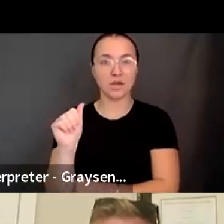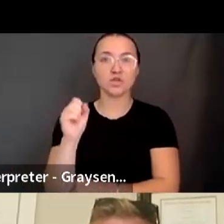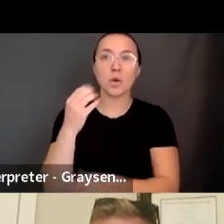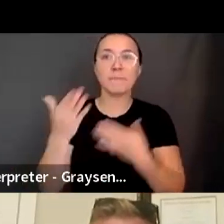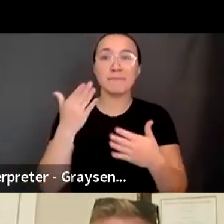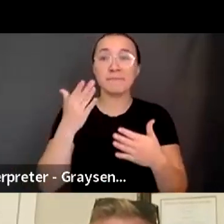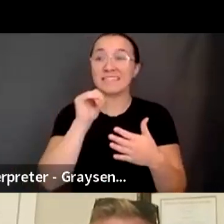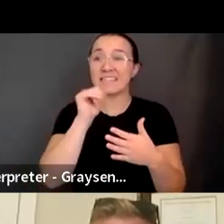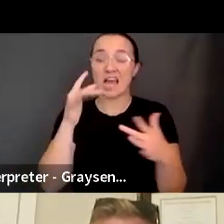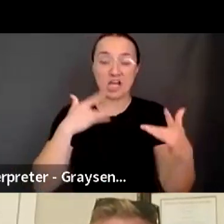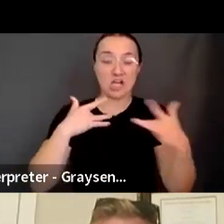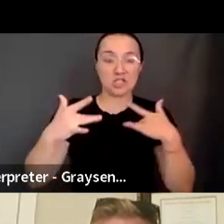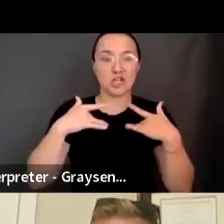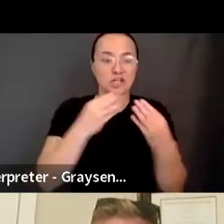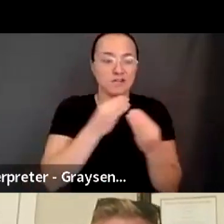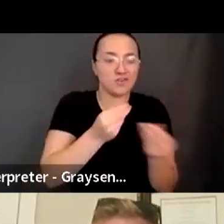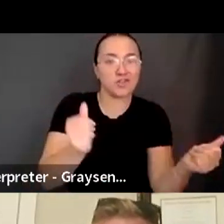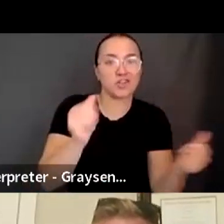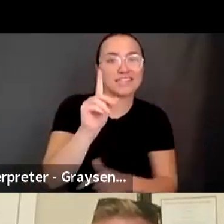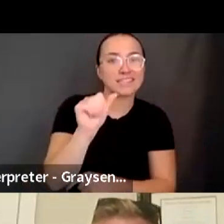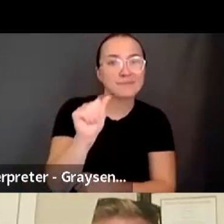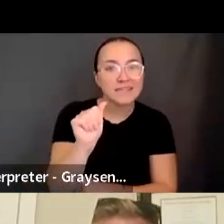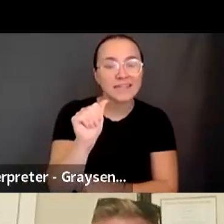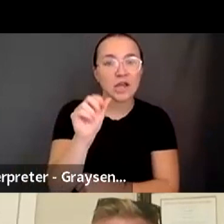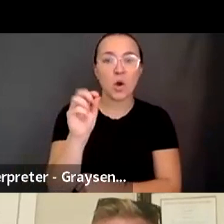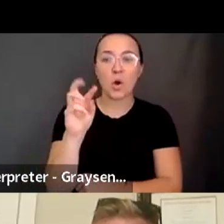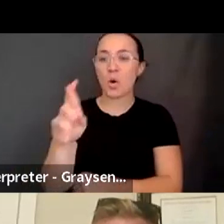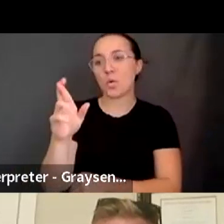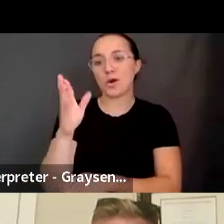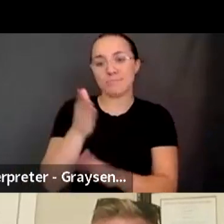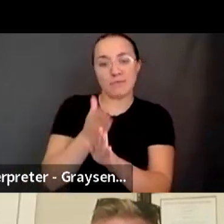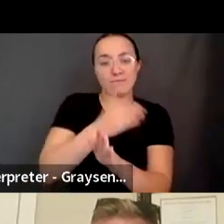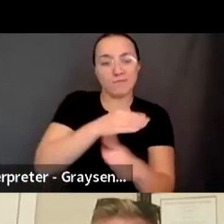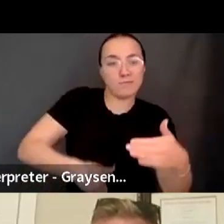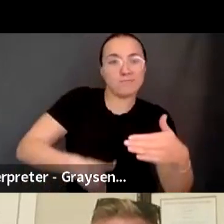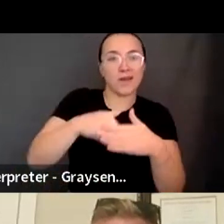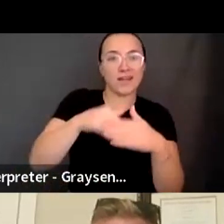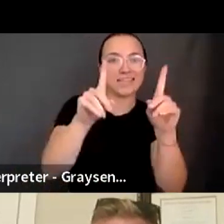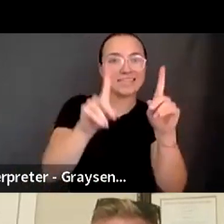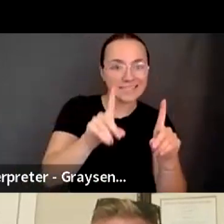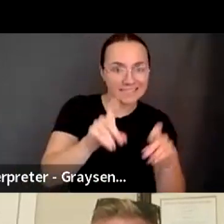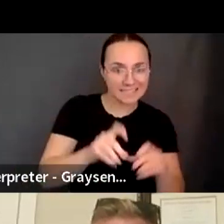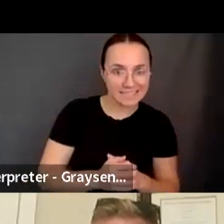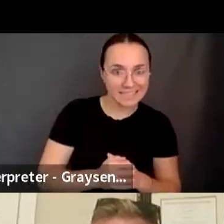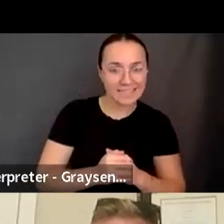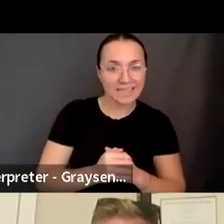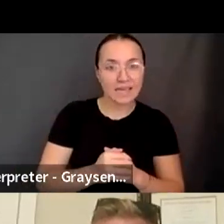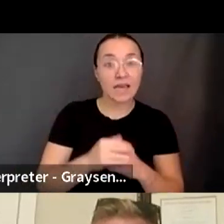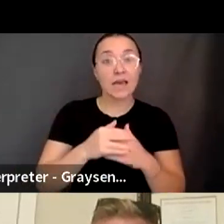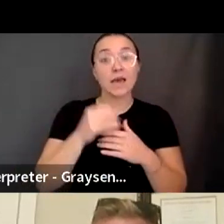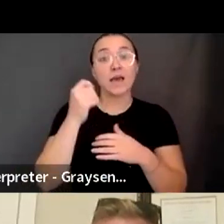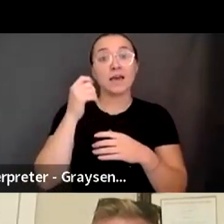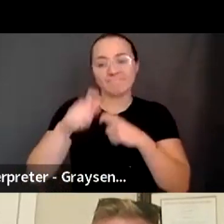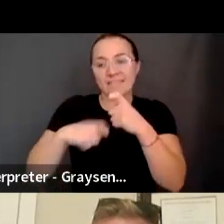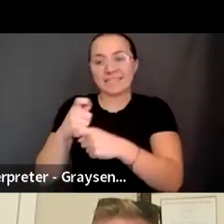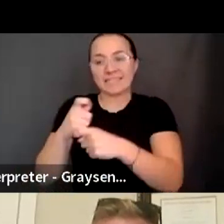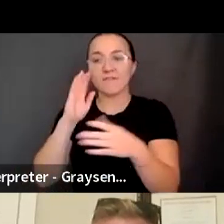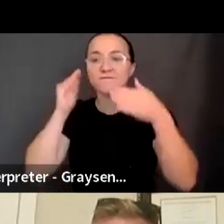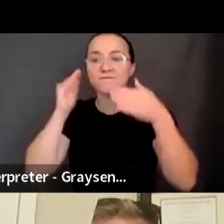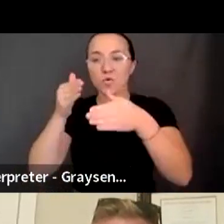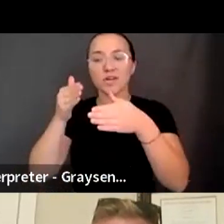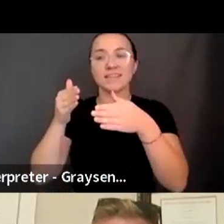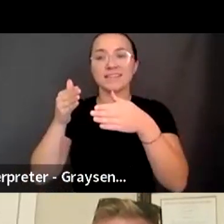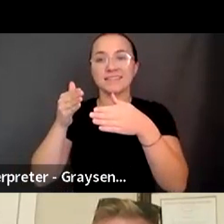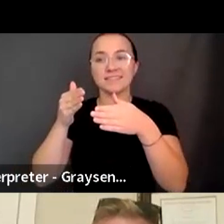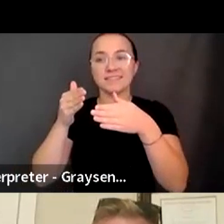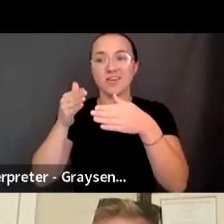concerned about curing disability or prenatal testing and the like. Instead, we should be focusing our attention on making